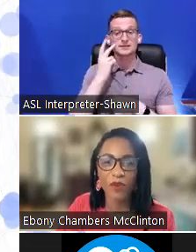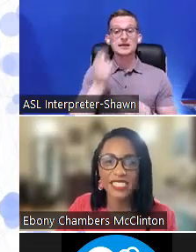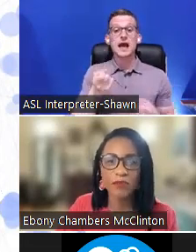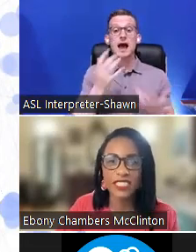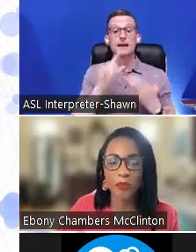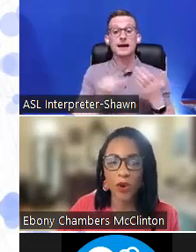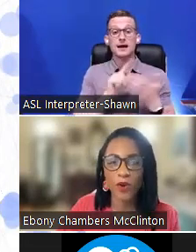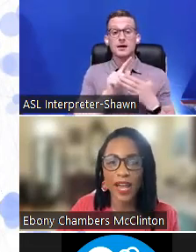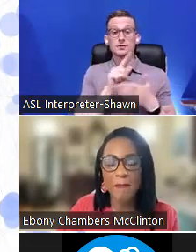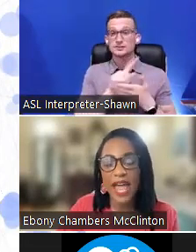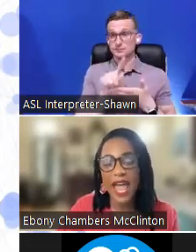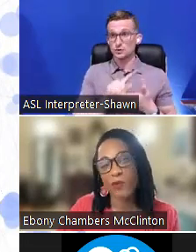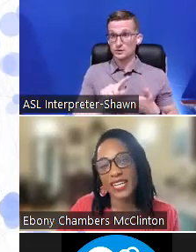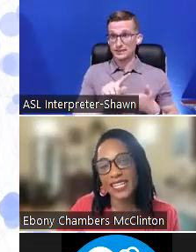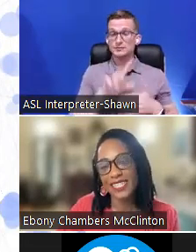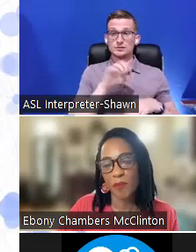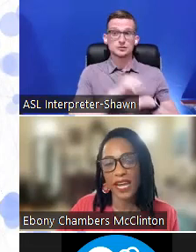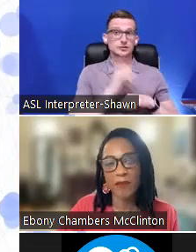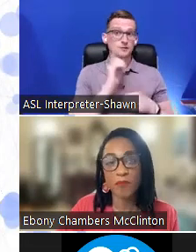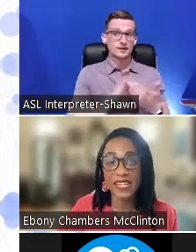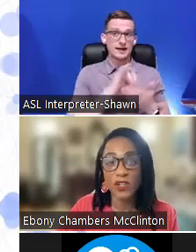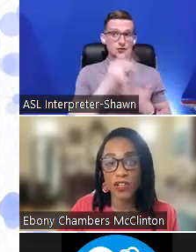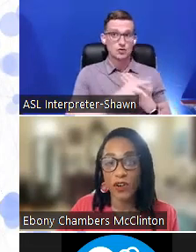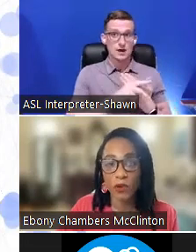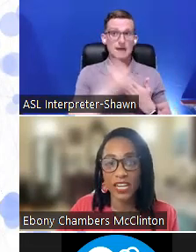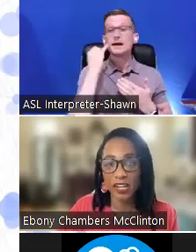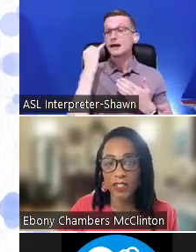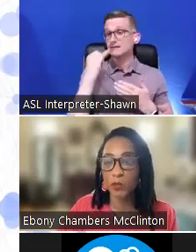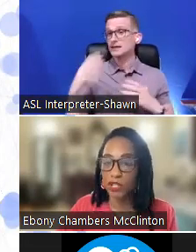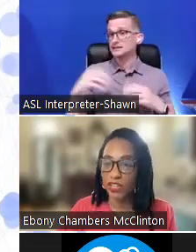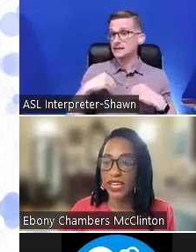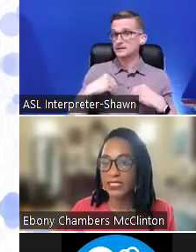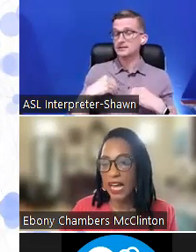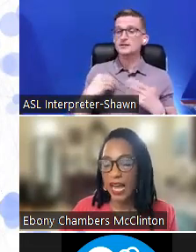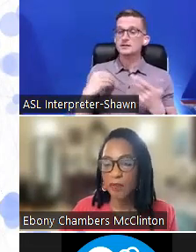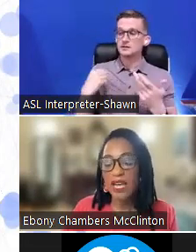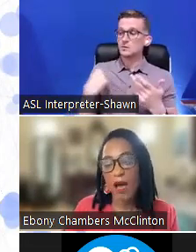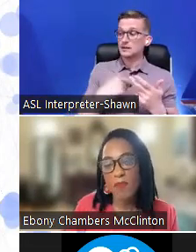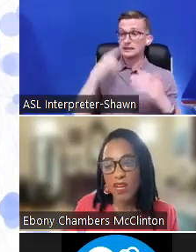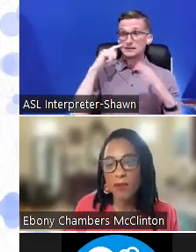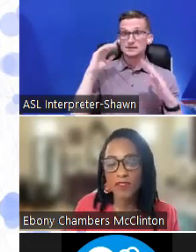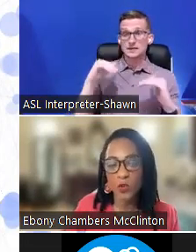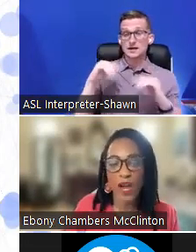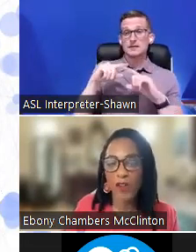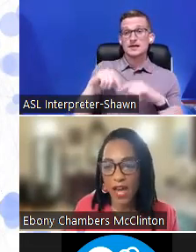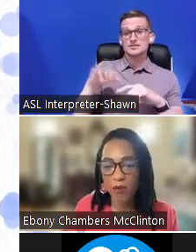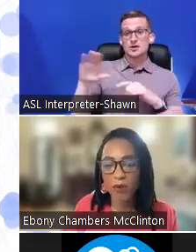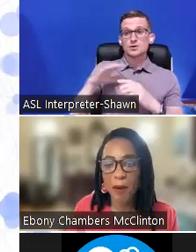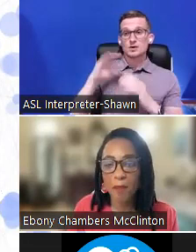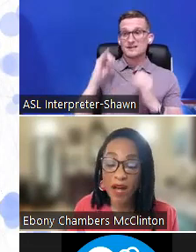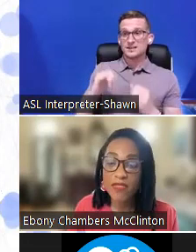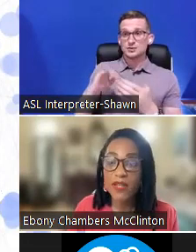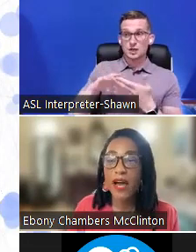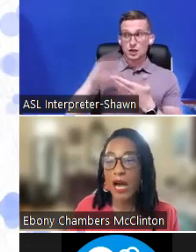if they were accepted into the program. And we anticipate, based on your own individual learning and time, a minimum of 12 hours